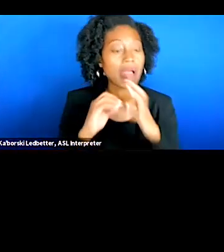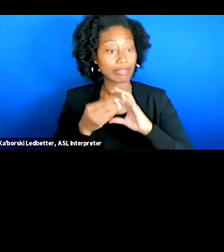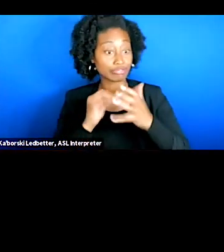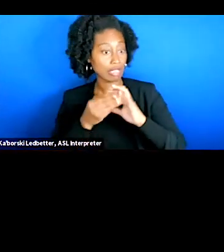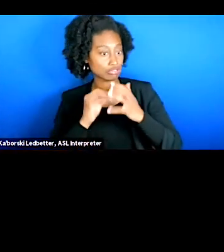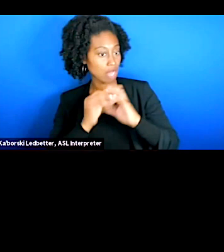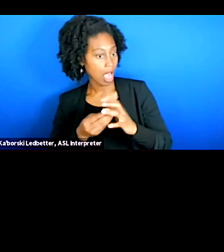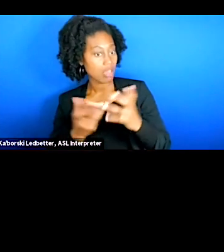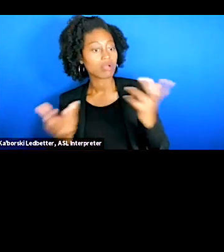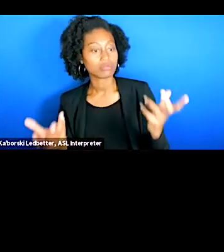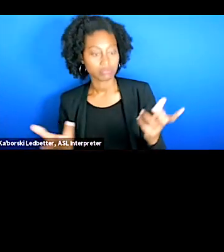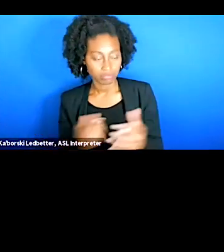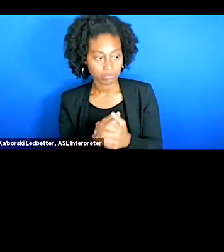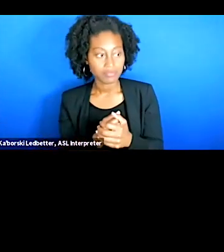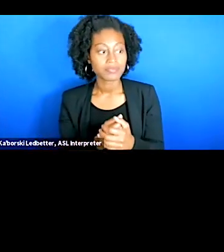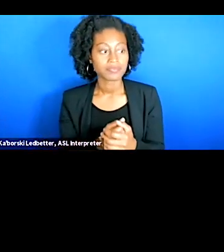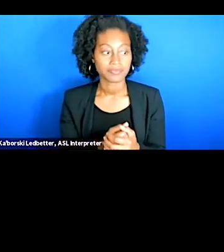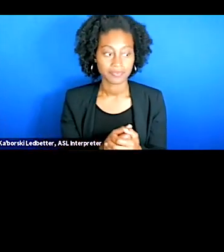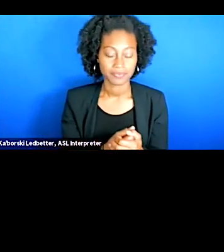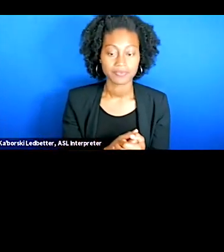intersectionality or